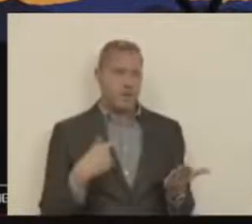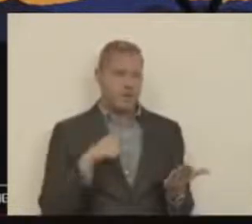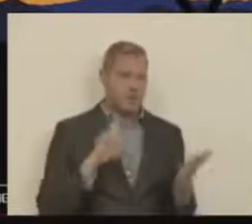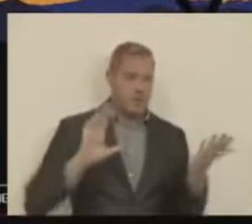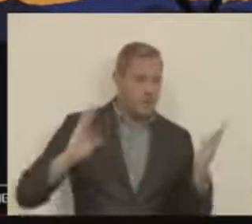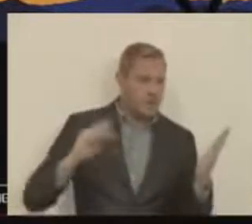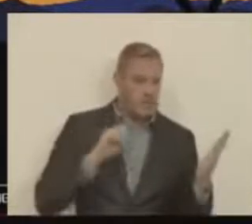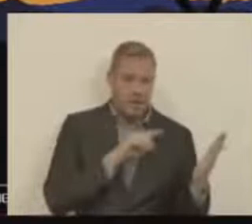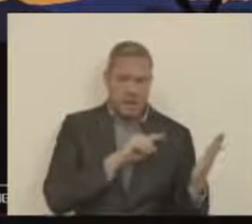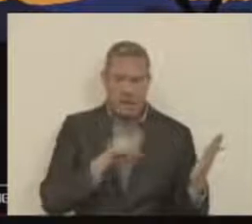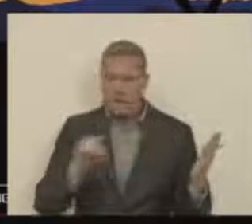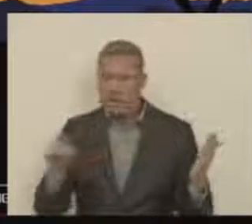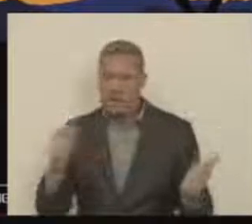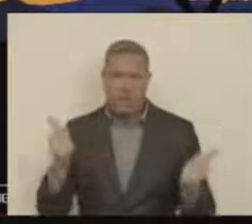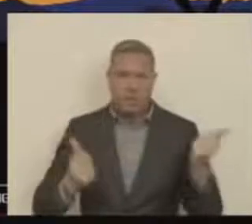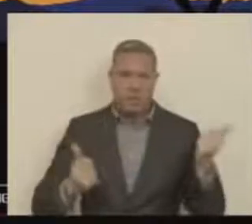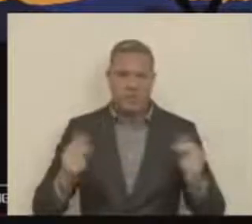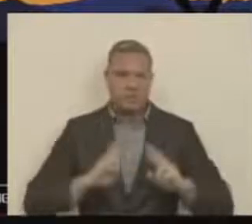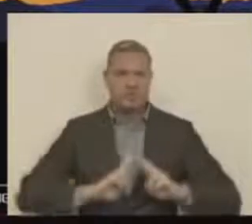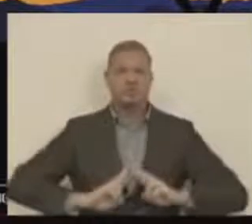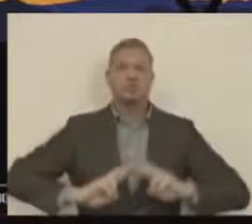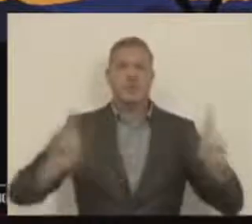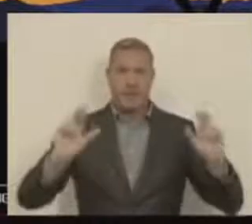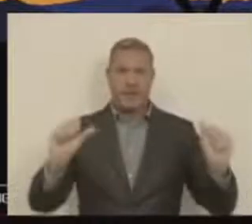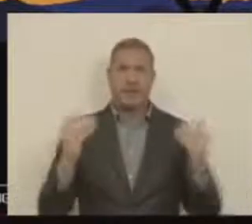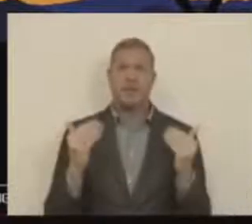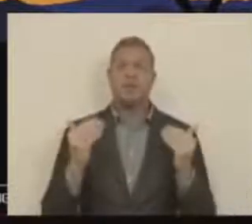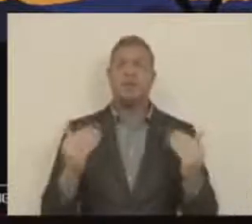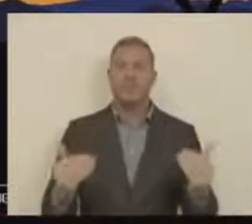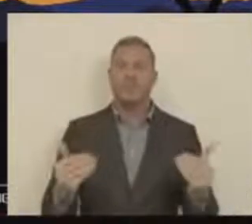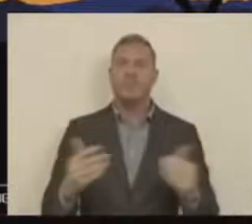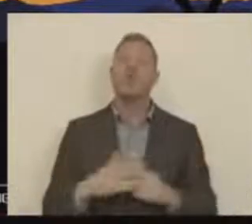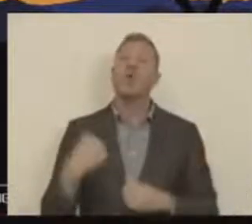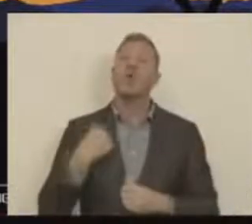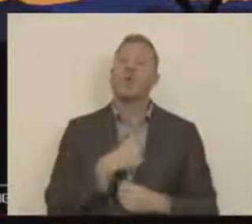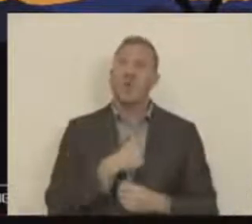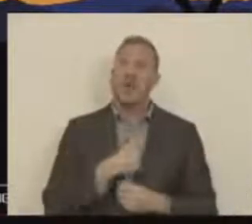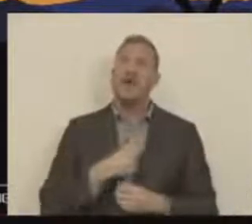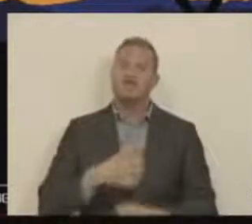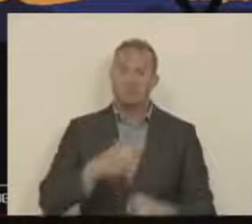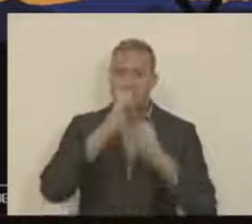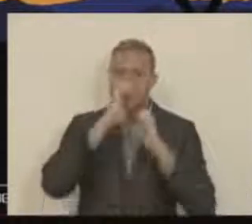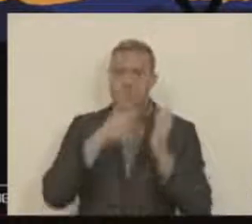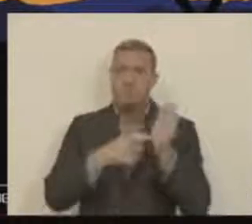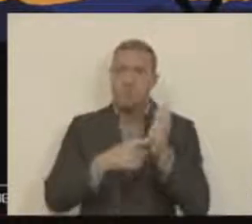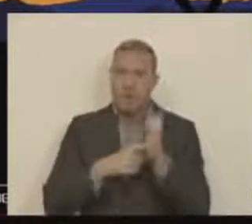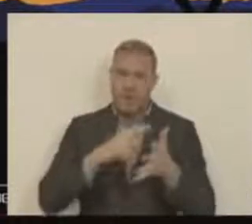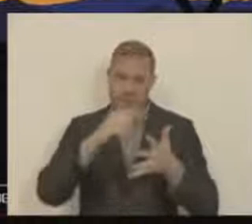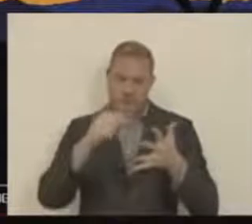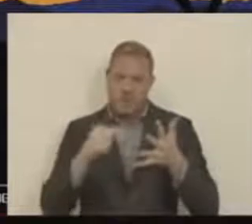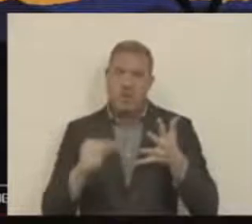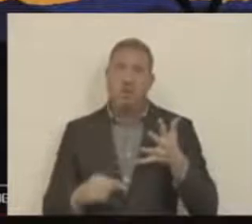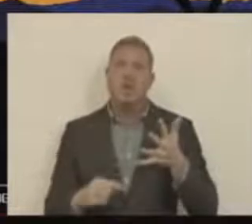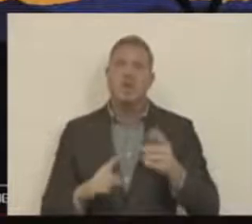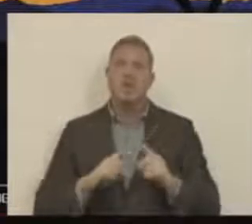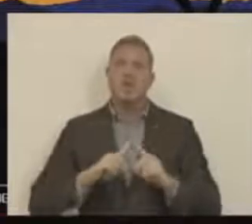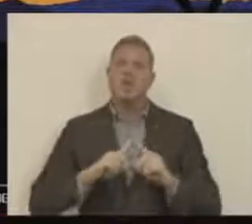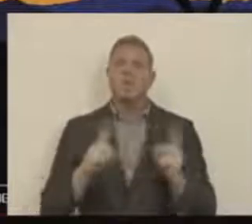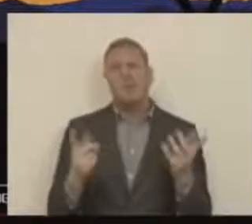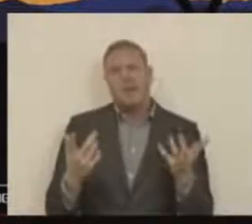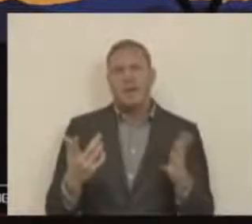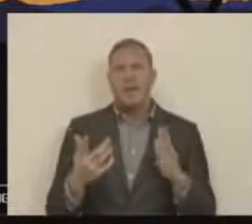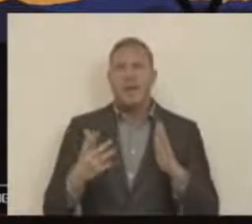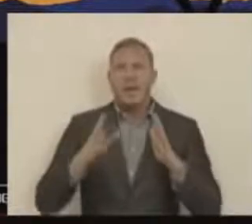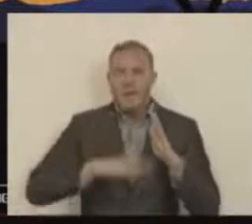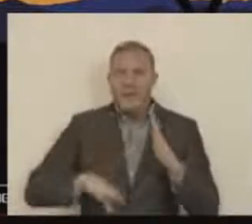are ready to go forward. There is a extensive criteria that we use for those, but mostly it comes down to